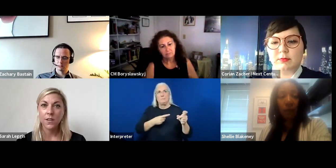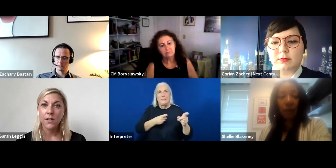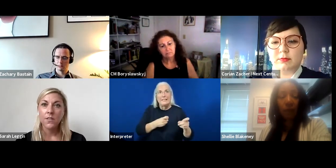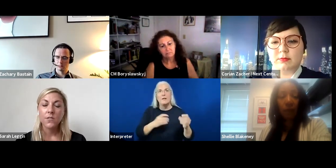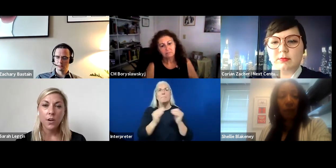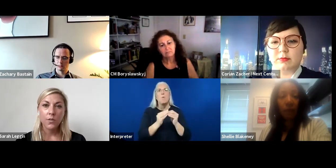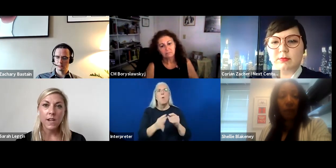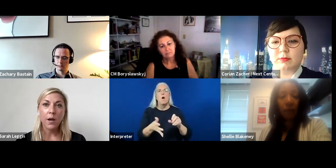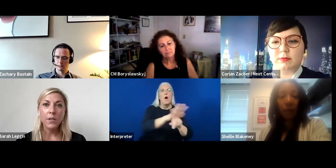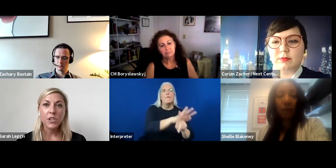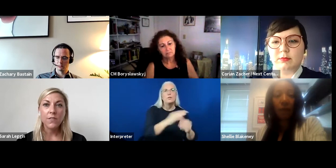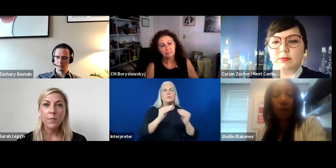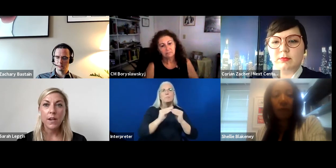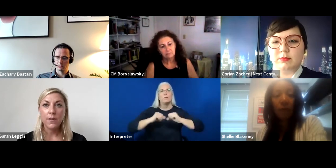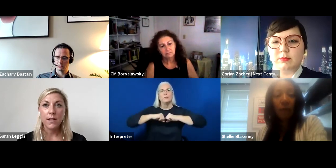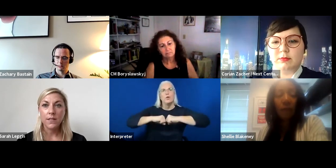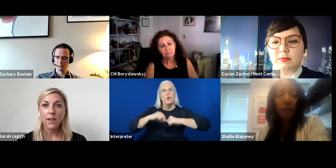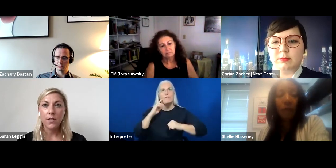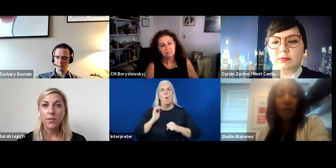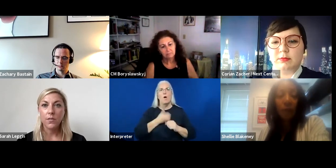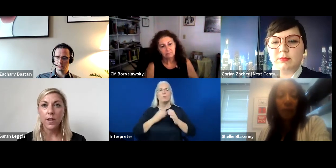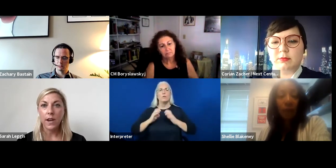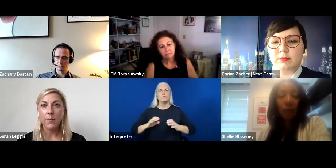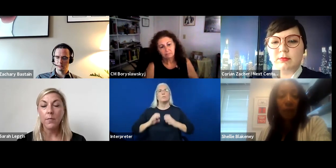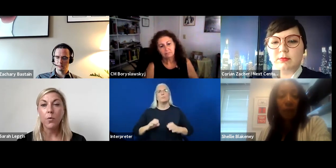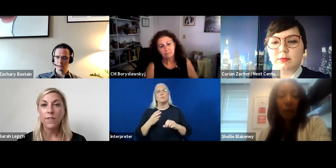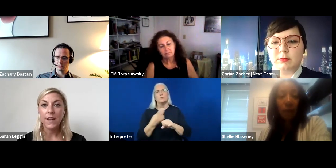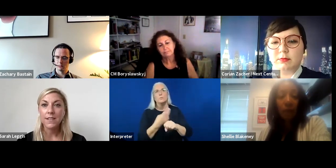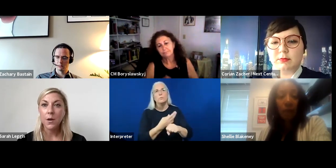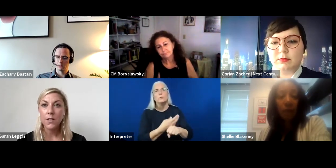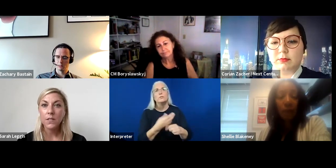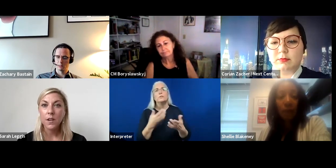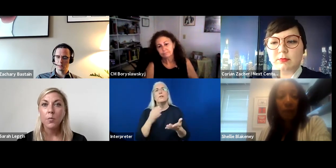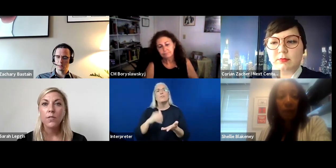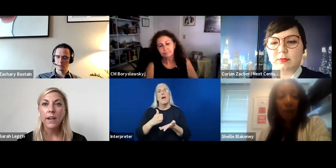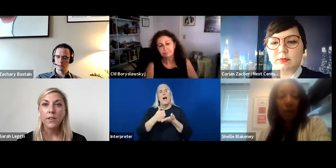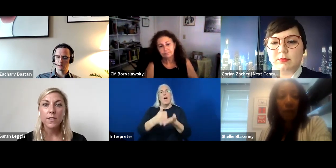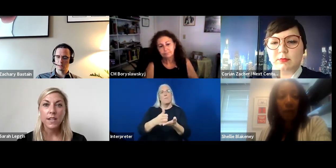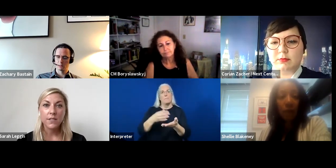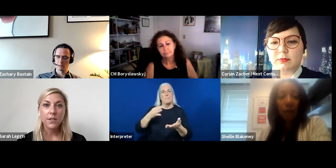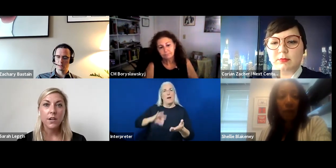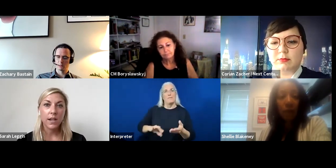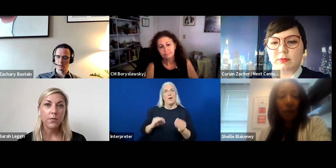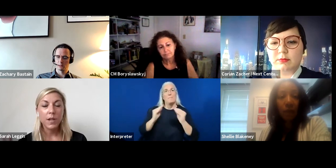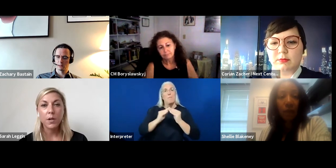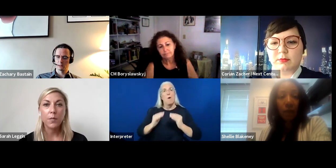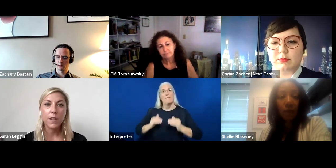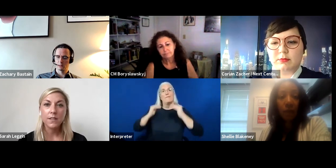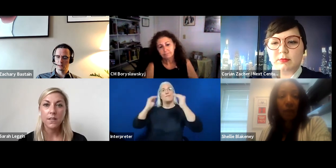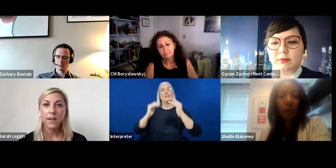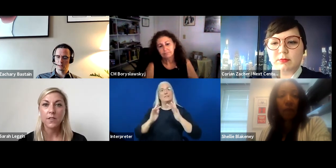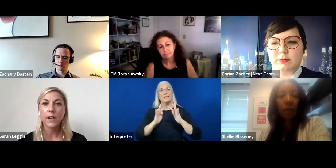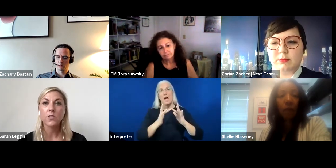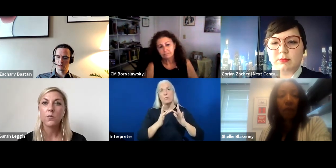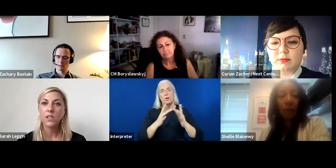consumers. So to help achieve the benefits of those more advanced networks, providers need to kind of